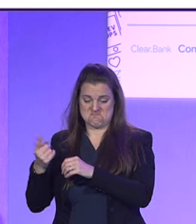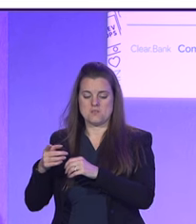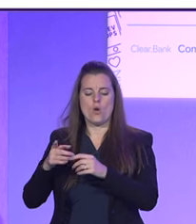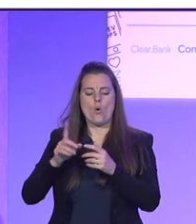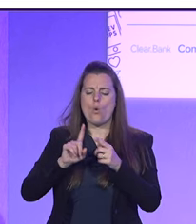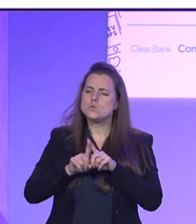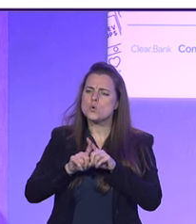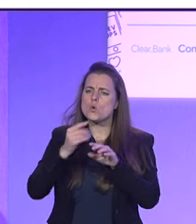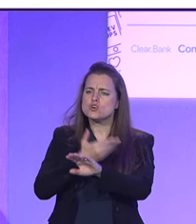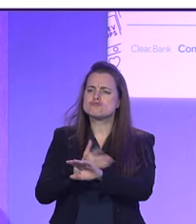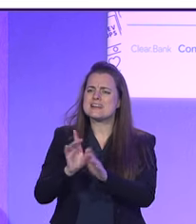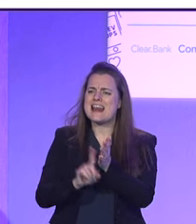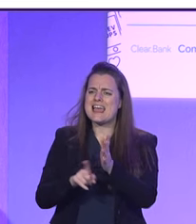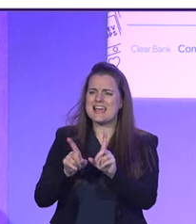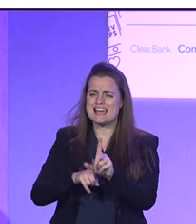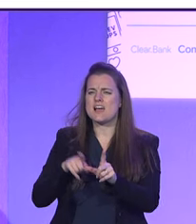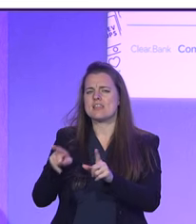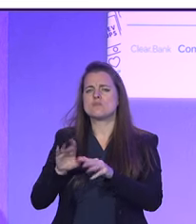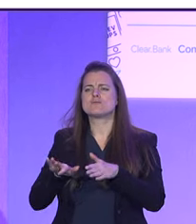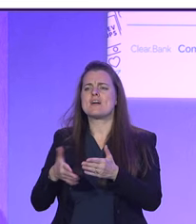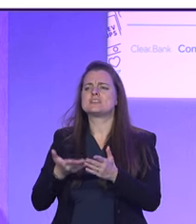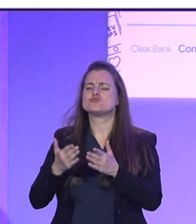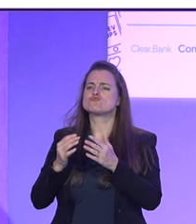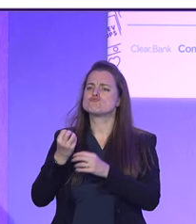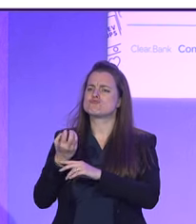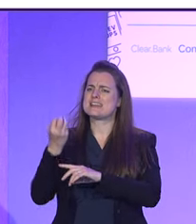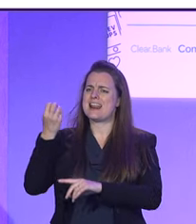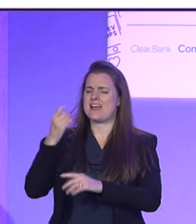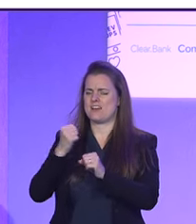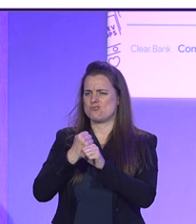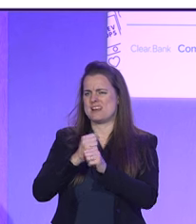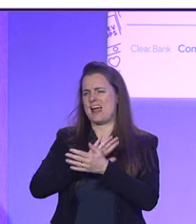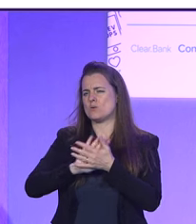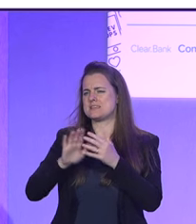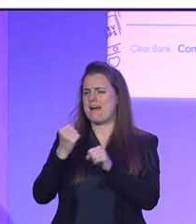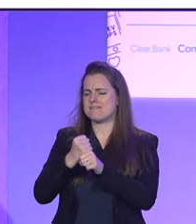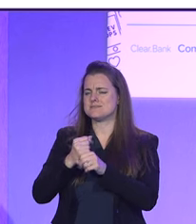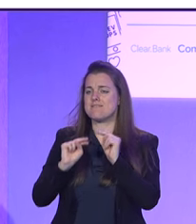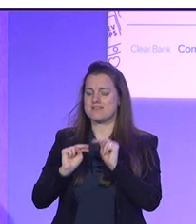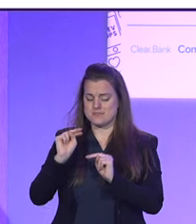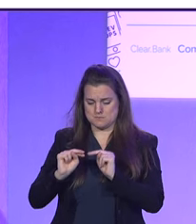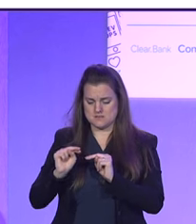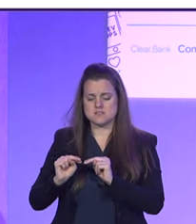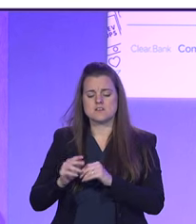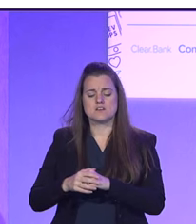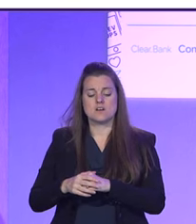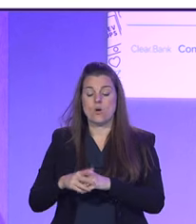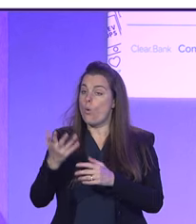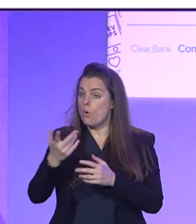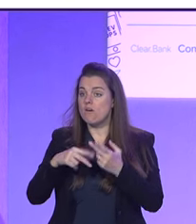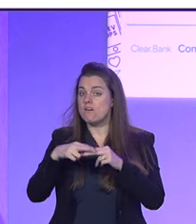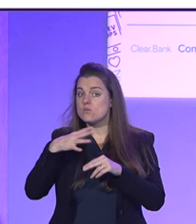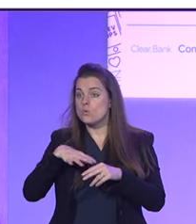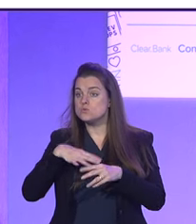cloud greenhouse gases assessments. It's more in a form of a report. And if you want to build your own, you